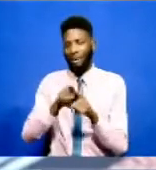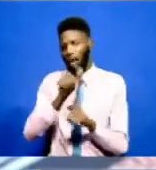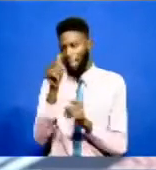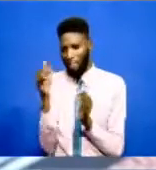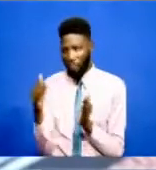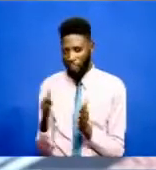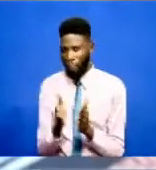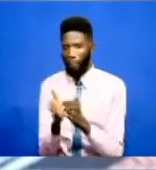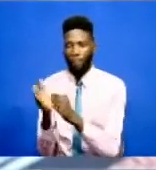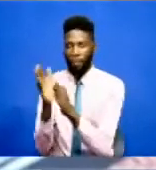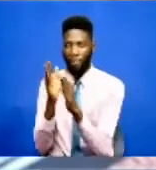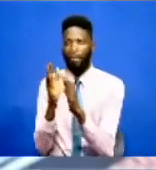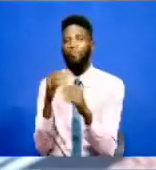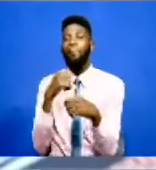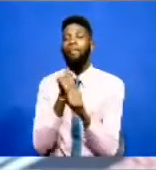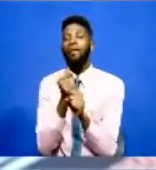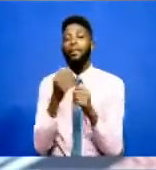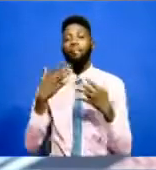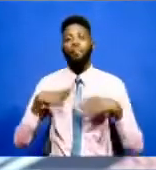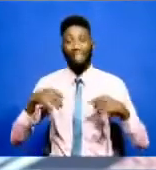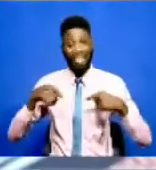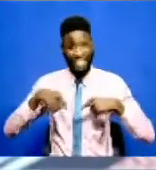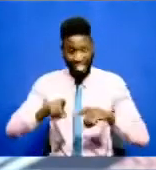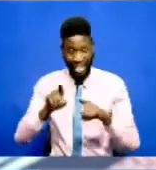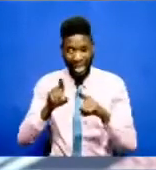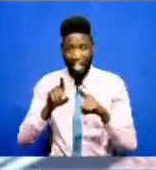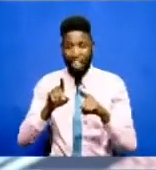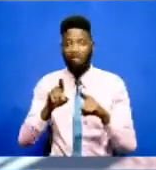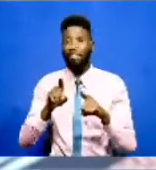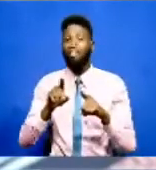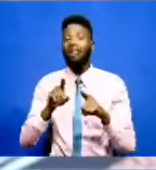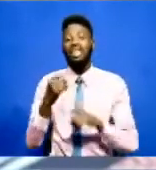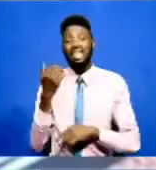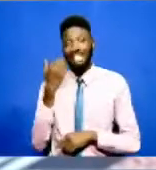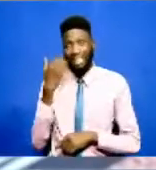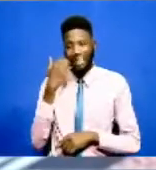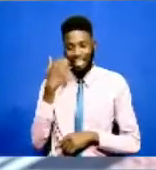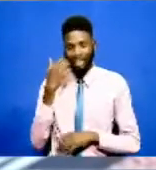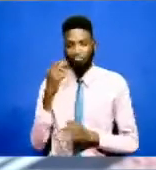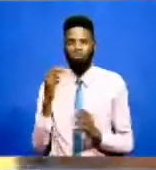no choice than to carry the sick on their back when accessing health facilities.